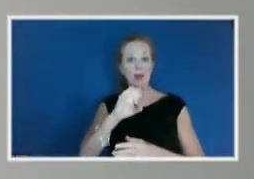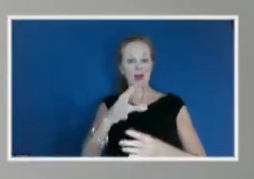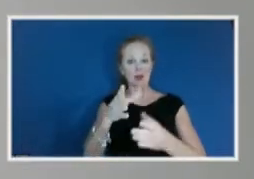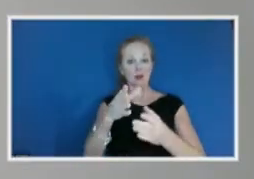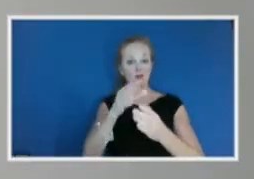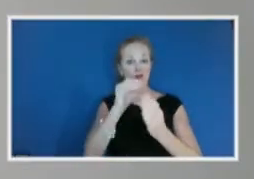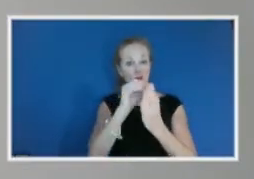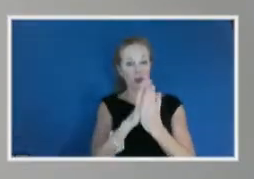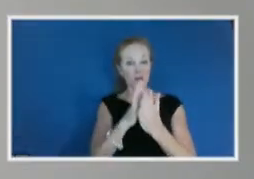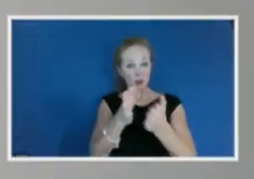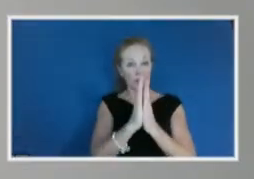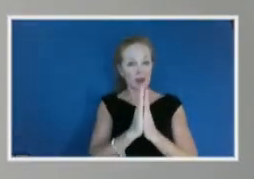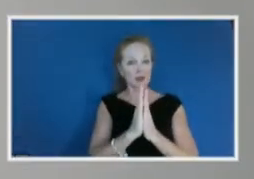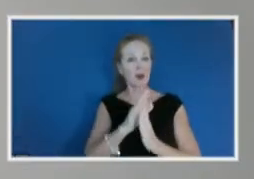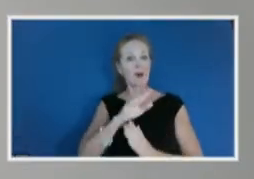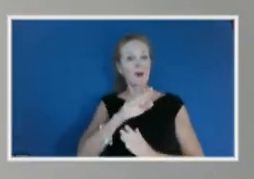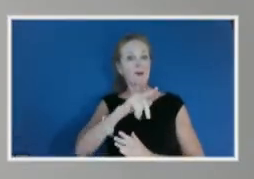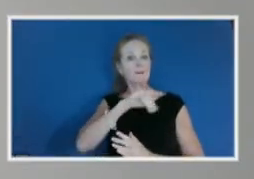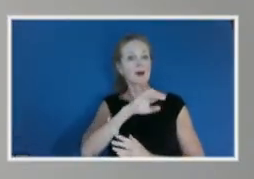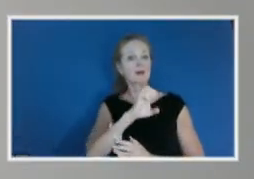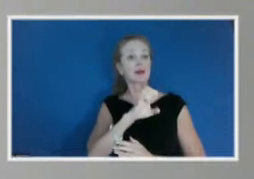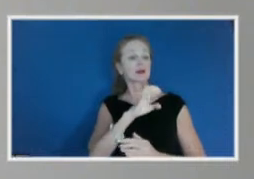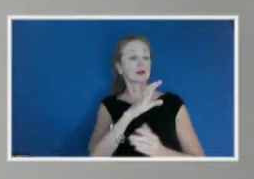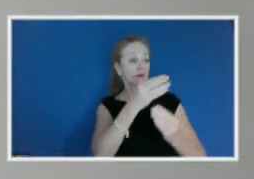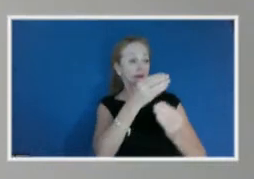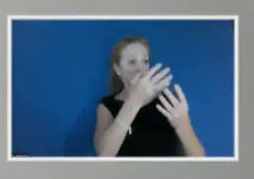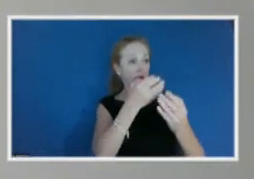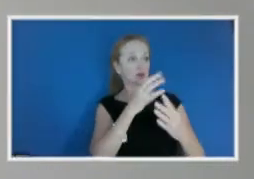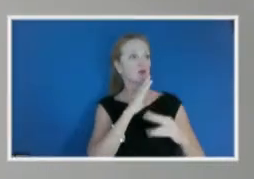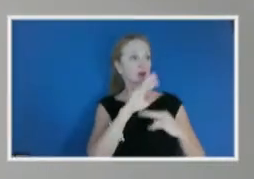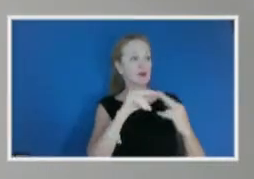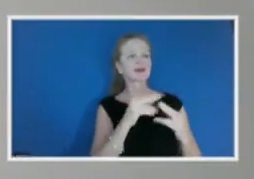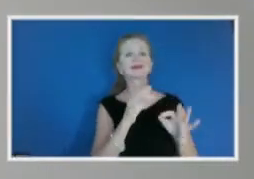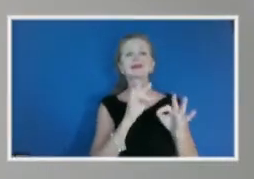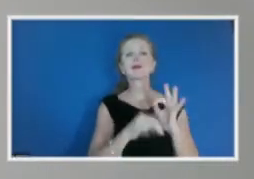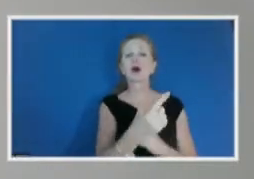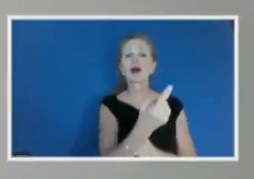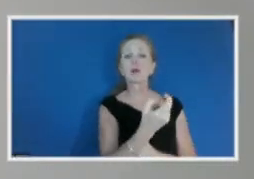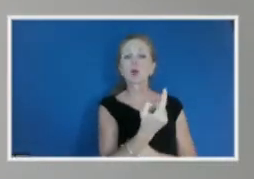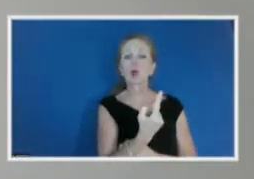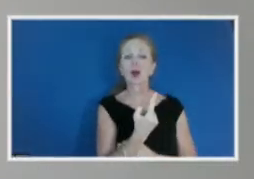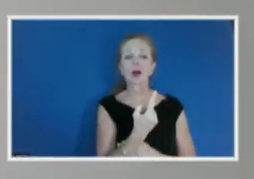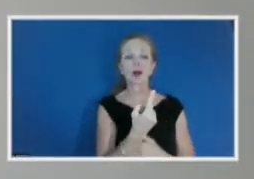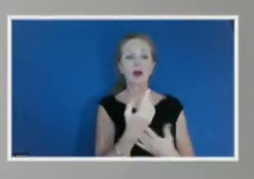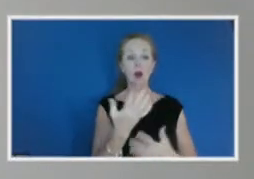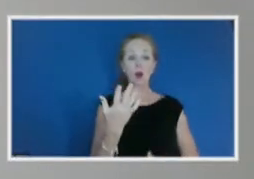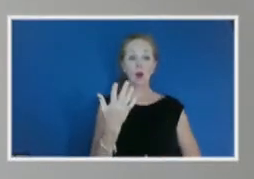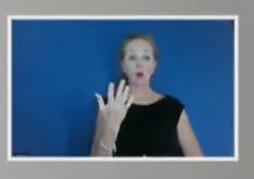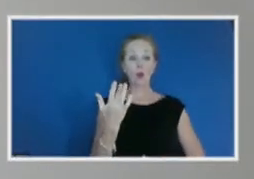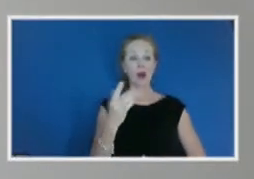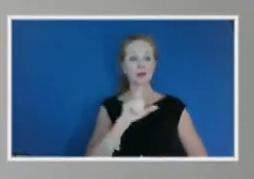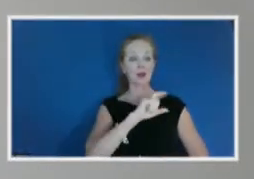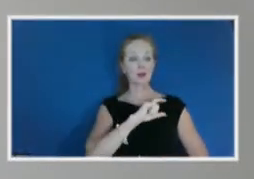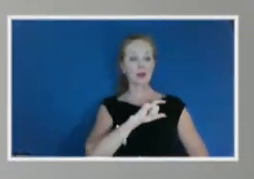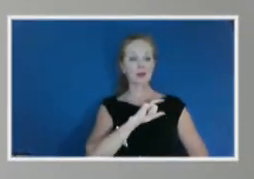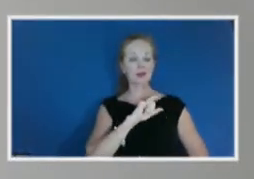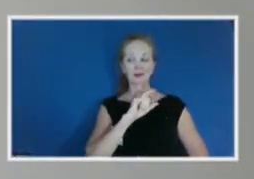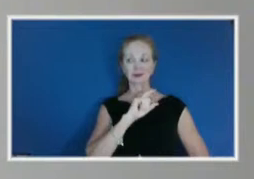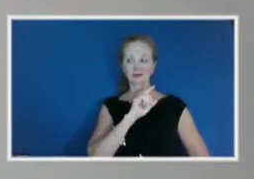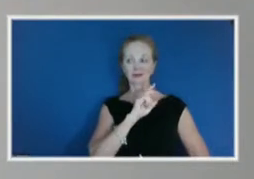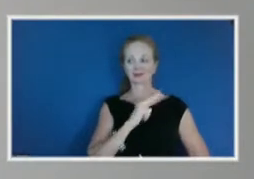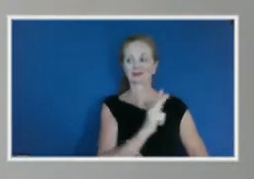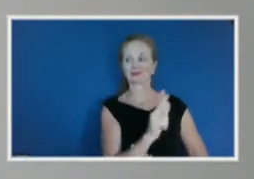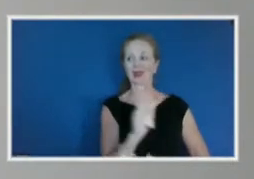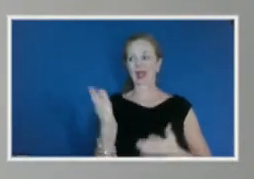is what we're talking about when just a simple inquiry of why is there a police presence at this location, or why is